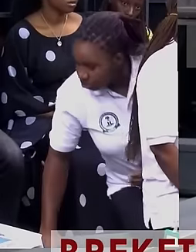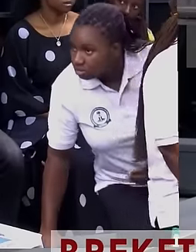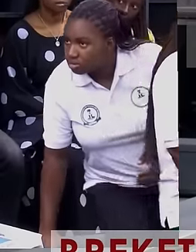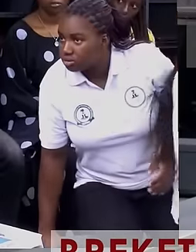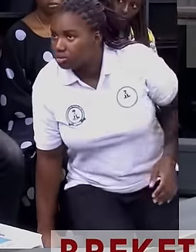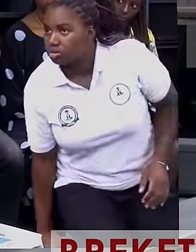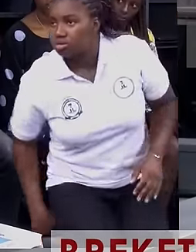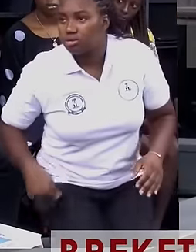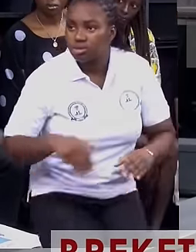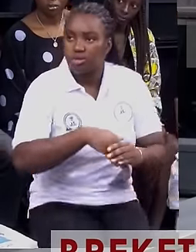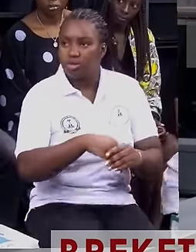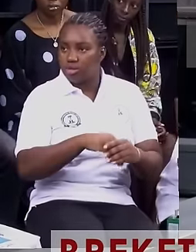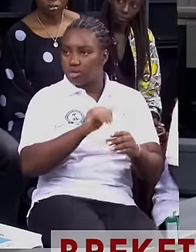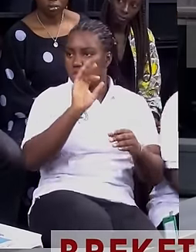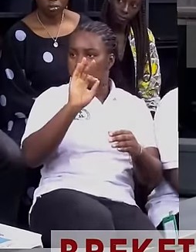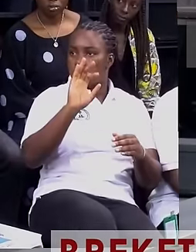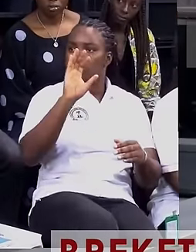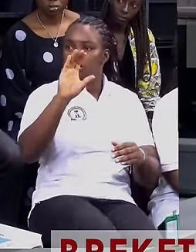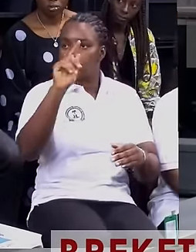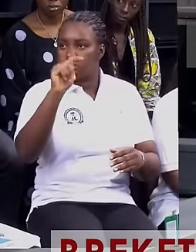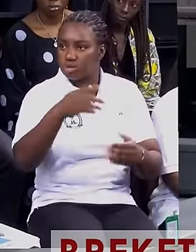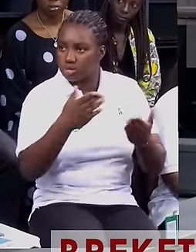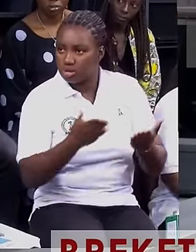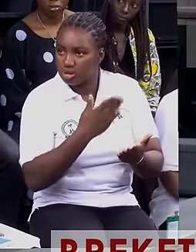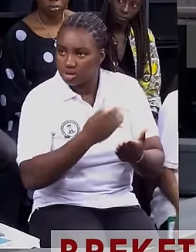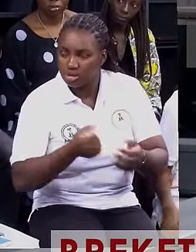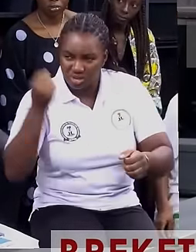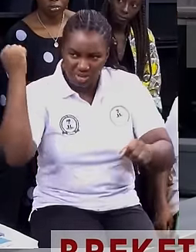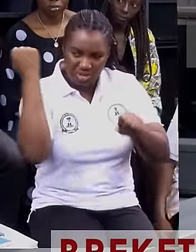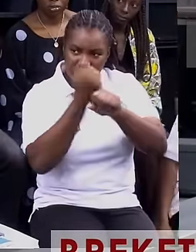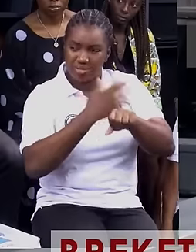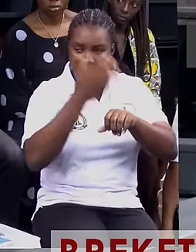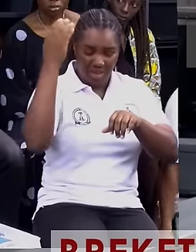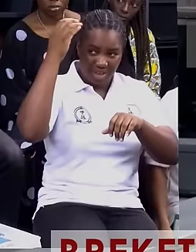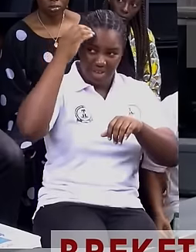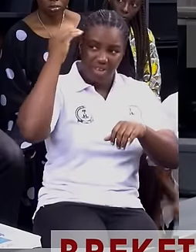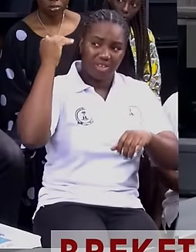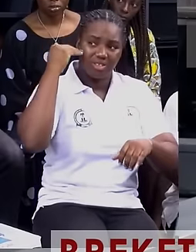in Abuja here. I was unconscious. They hit my head. They left me there.